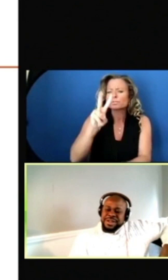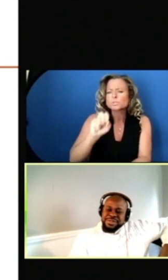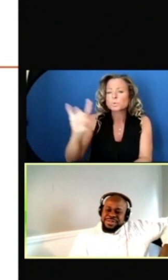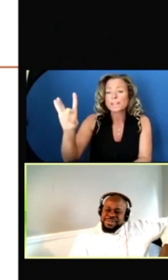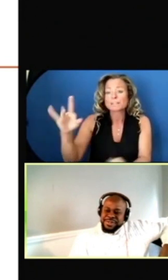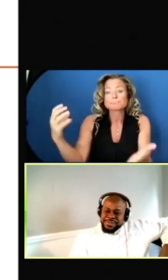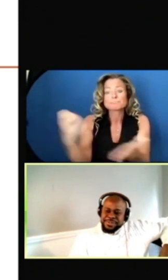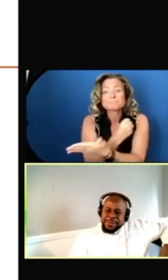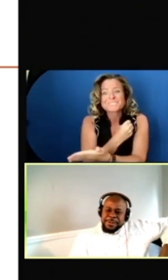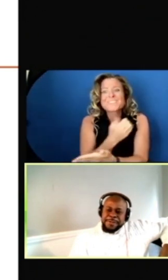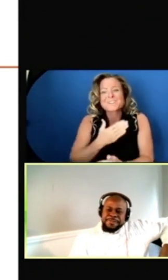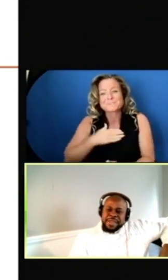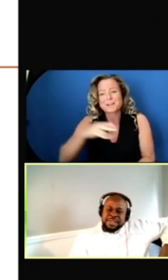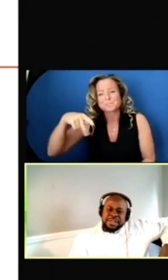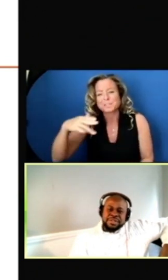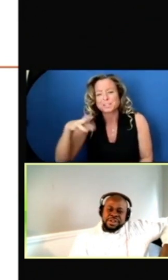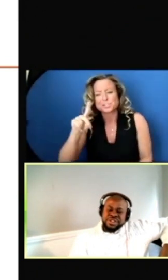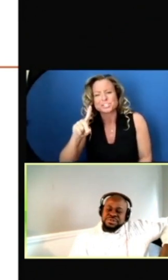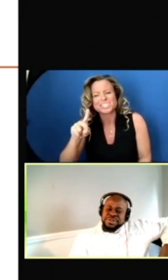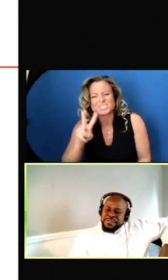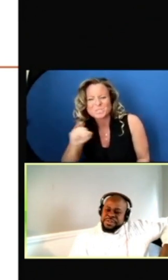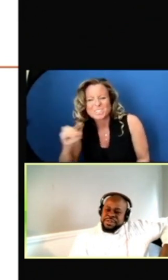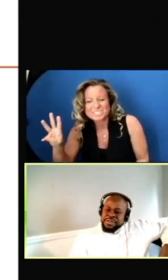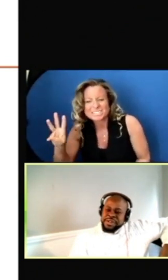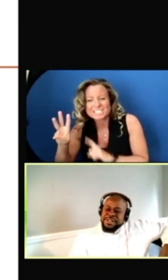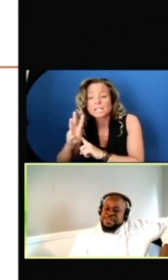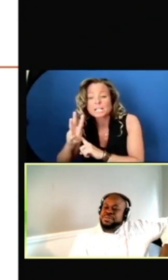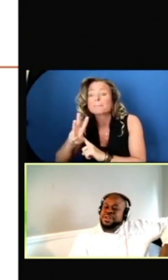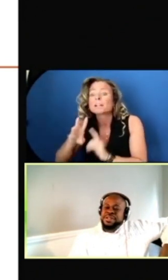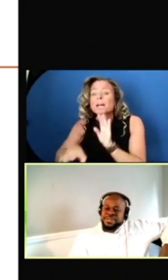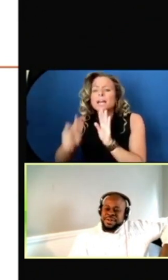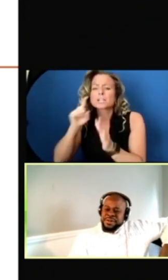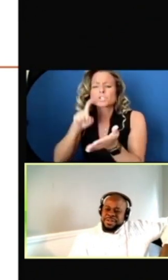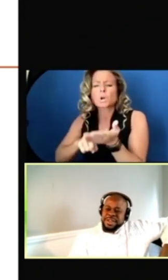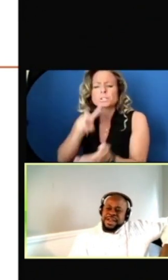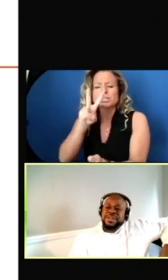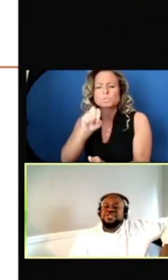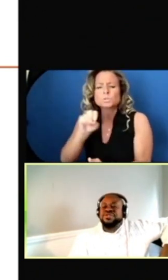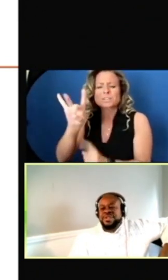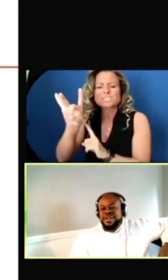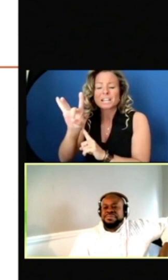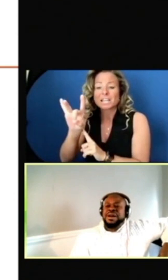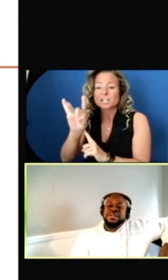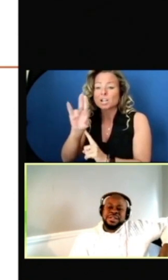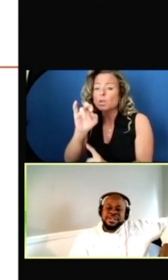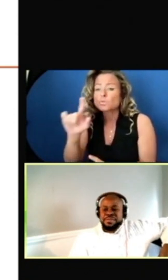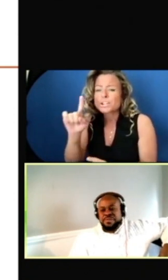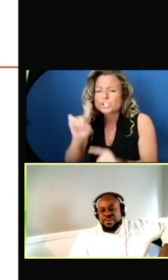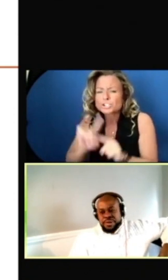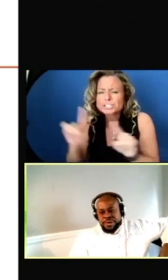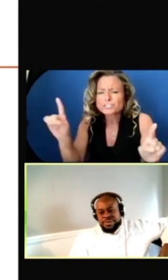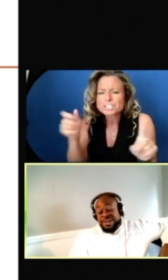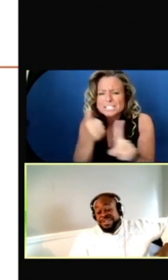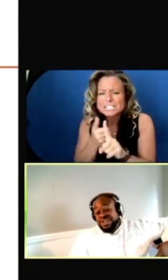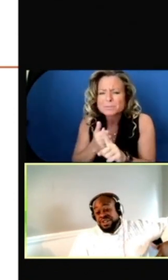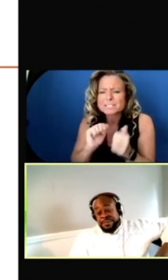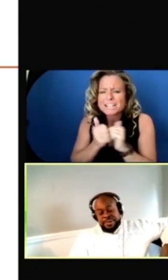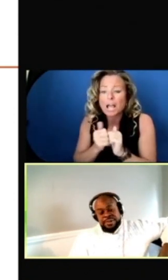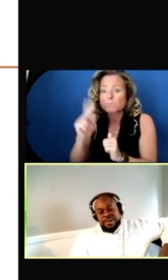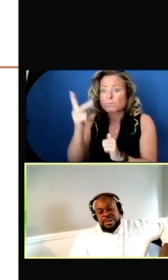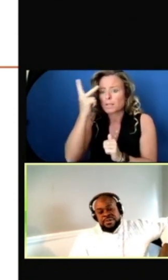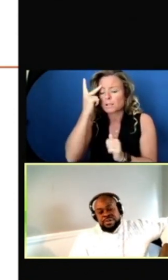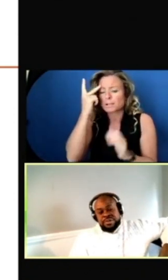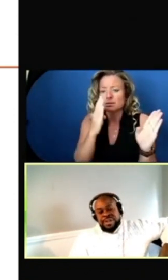PhD in 2006, that the racial differences that I typically saw in how interested in politics people were started to